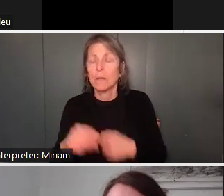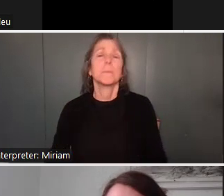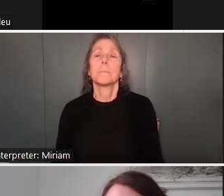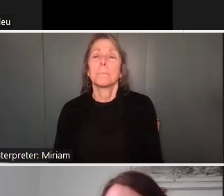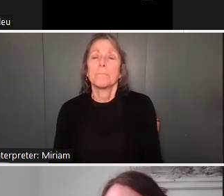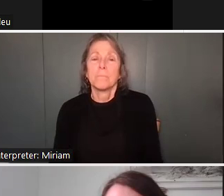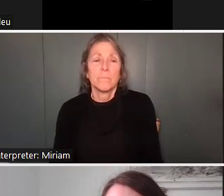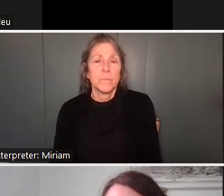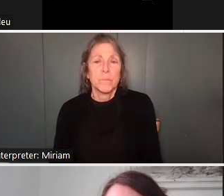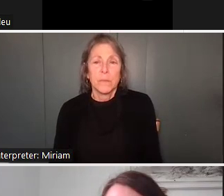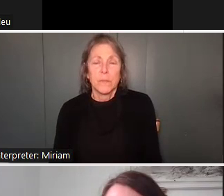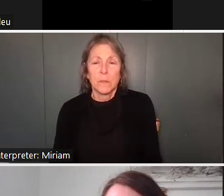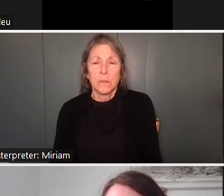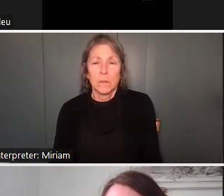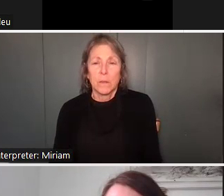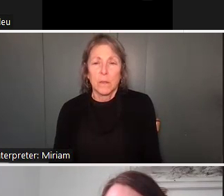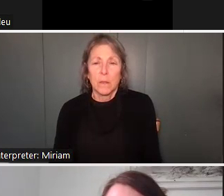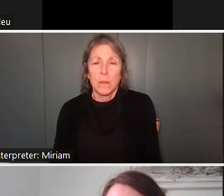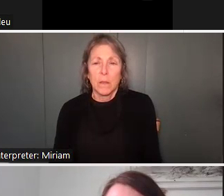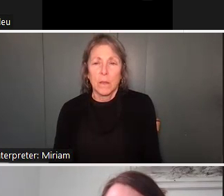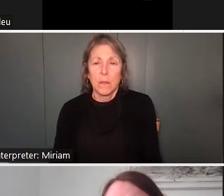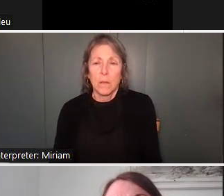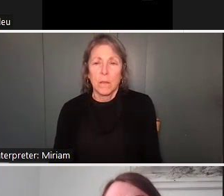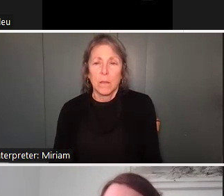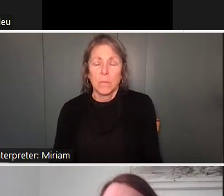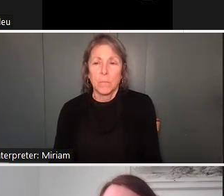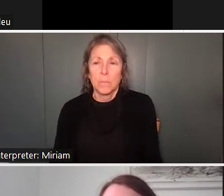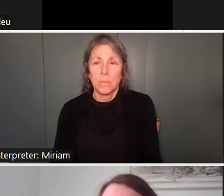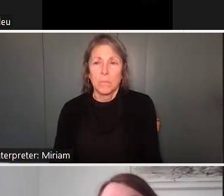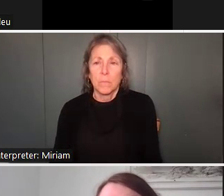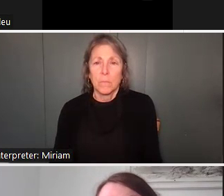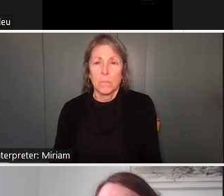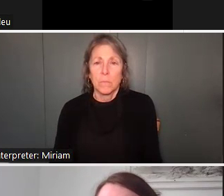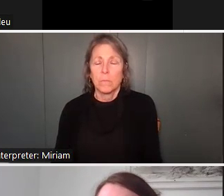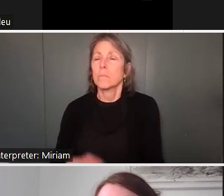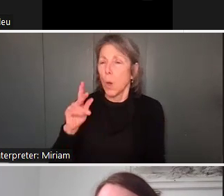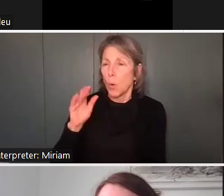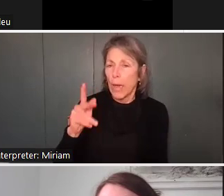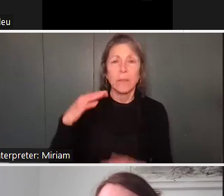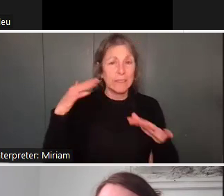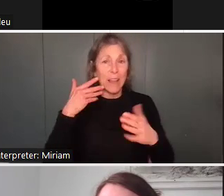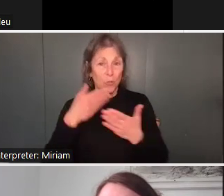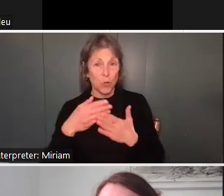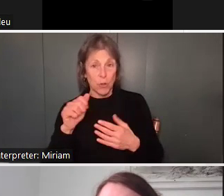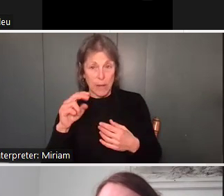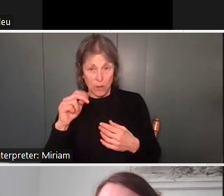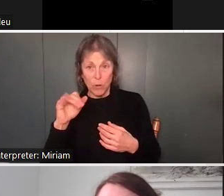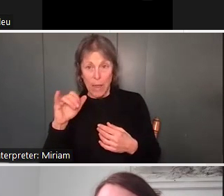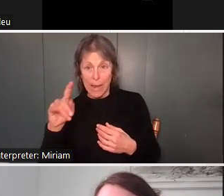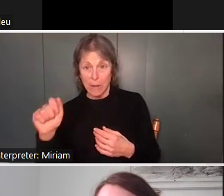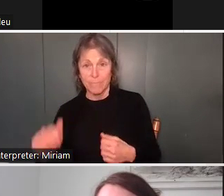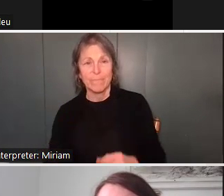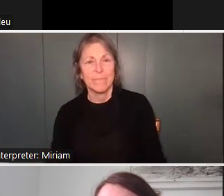read on to more and I'll email Heather directly by the end of the day. Okay. That sounds good, Antonia. Okay.